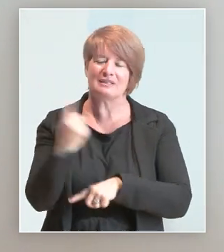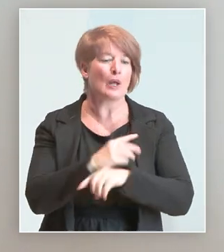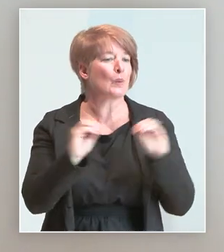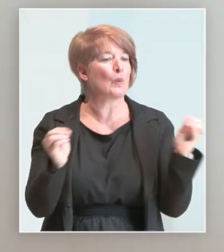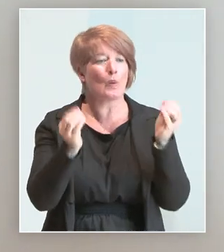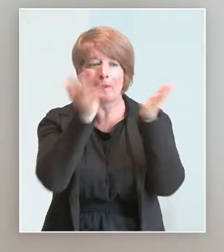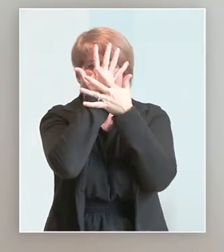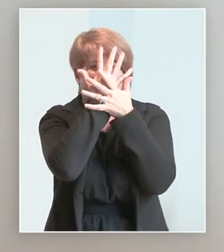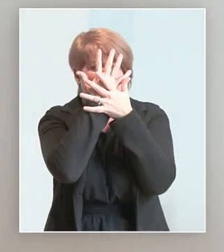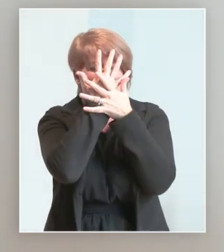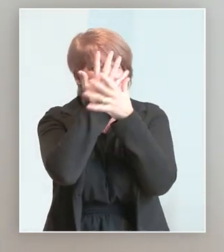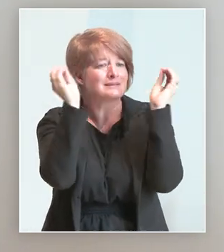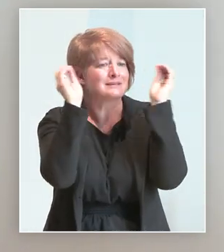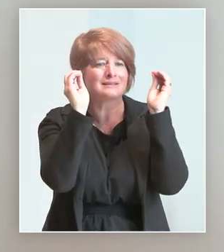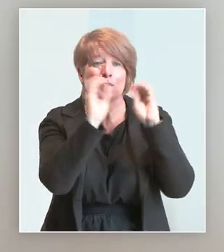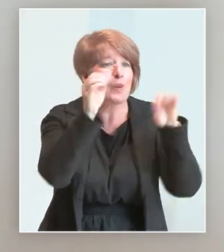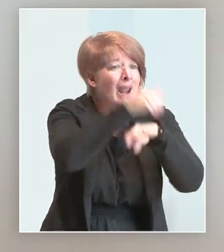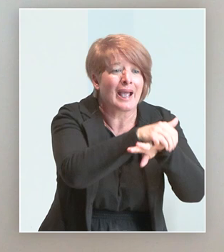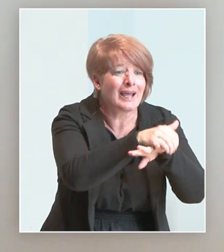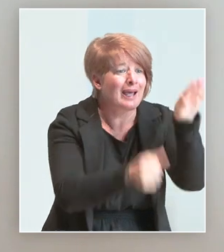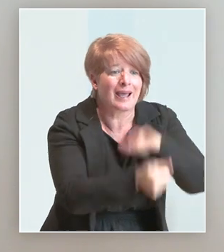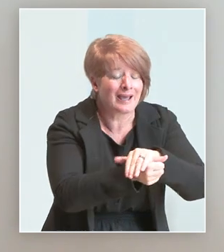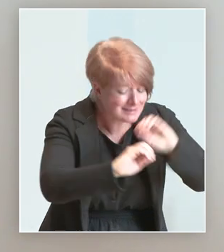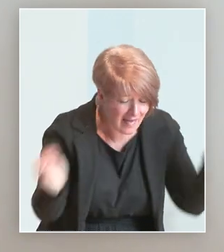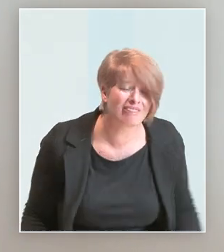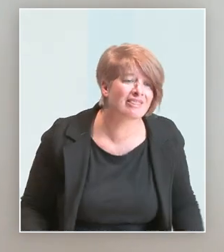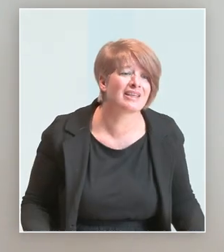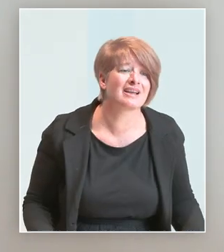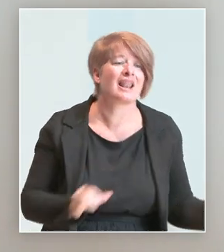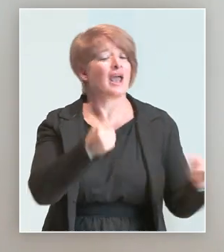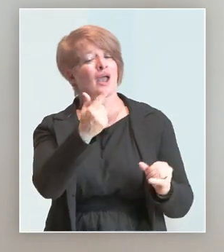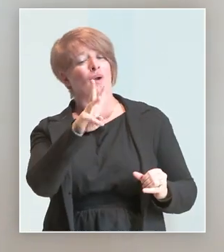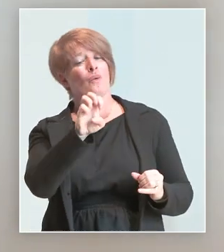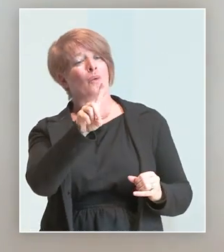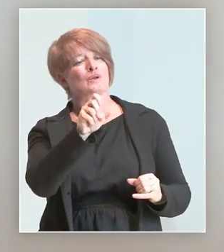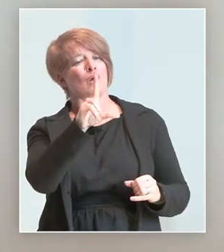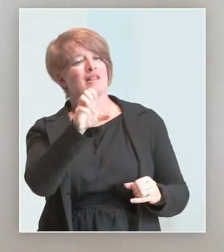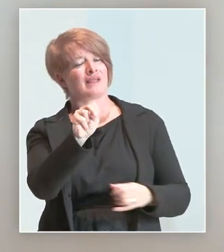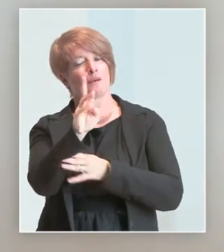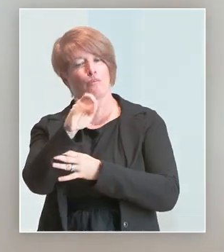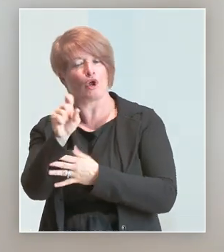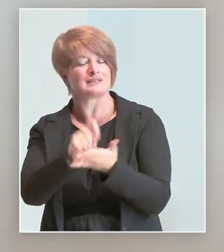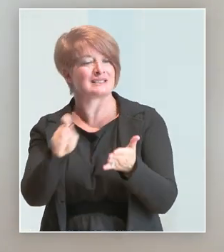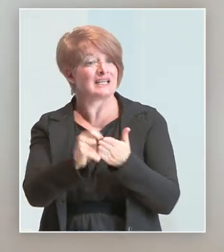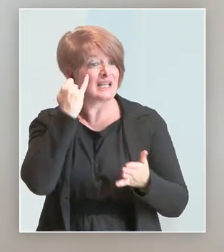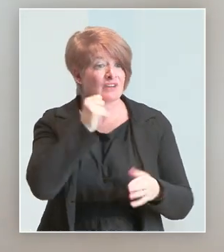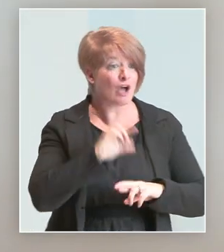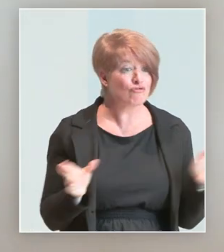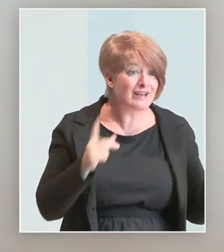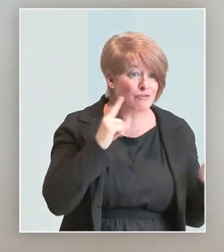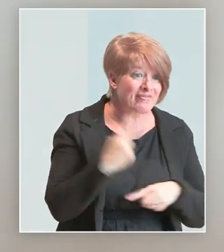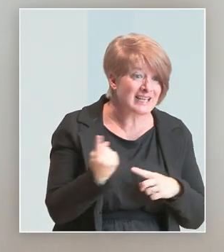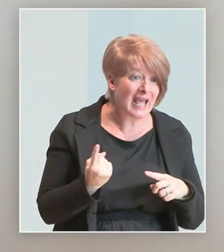and the shadow, aka night, in the way that Gwendolyn Brooks penned best. Even if you are not ready for